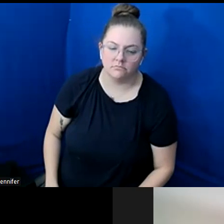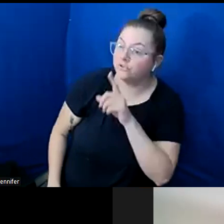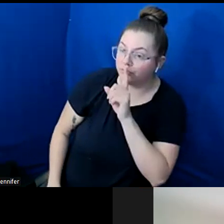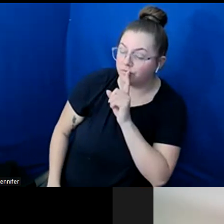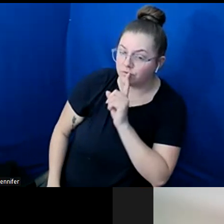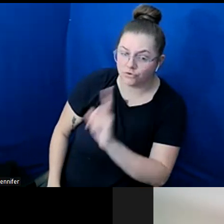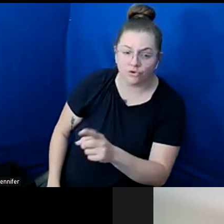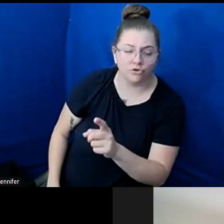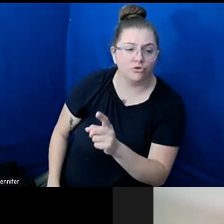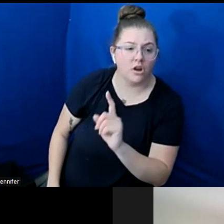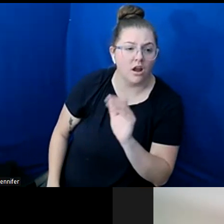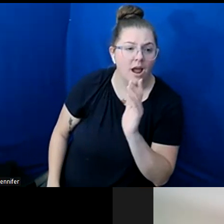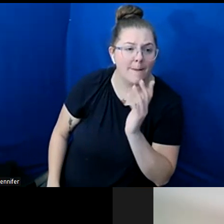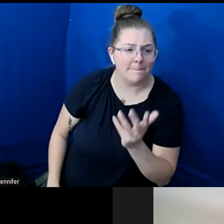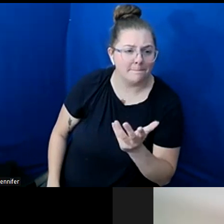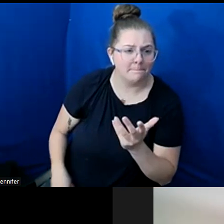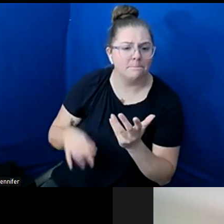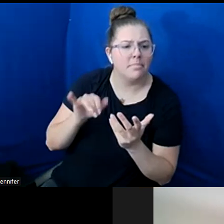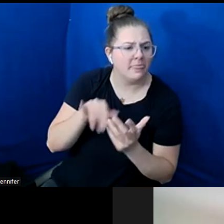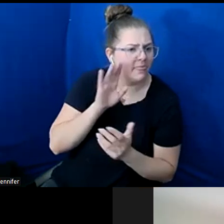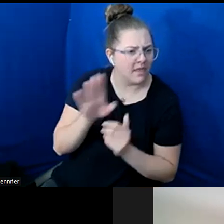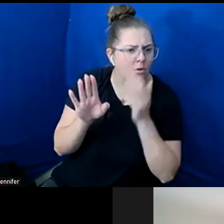Sure. That would be okay.